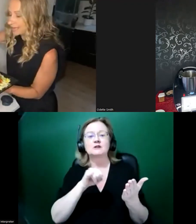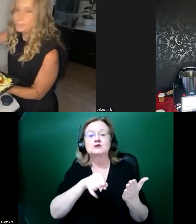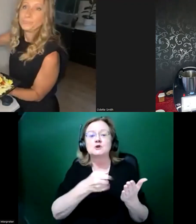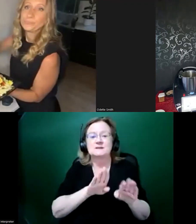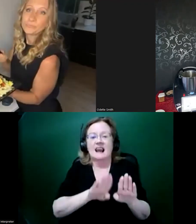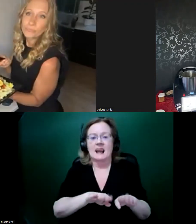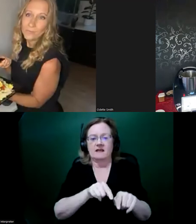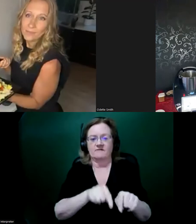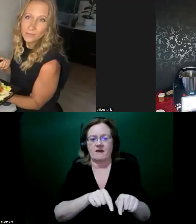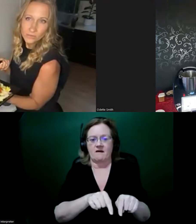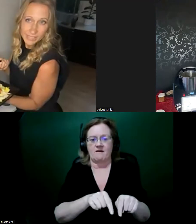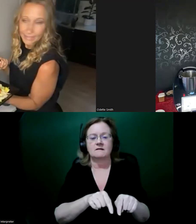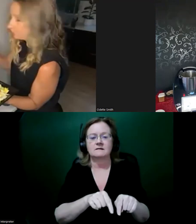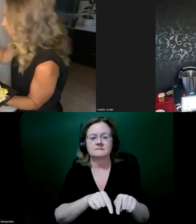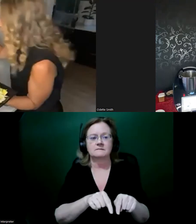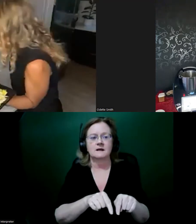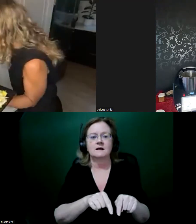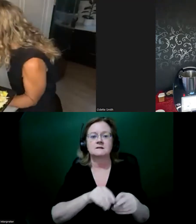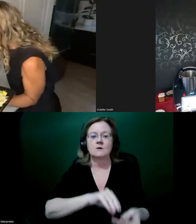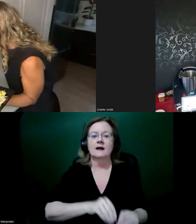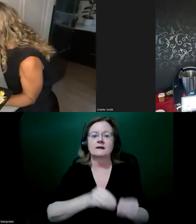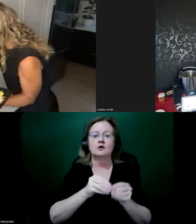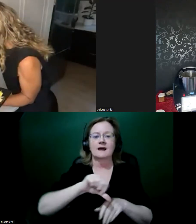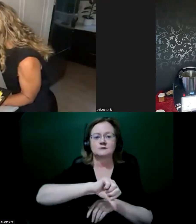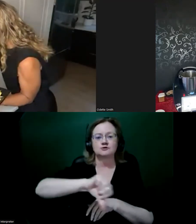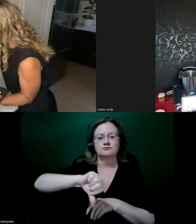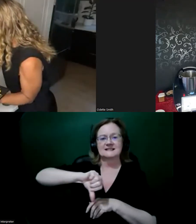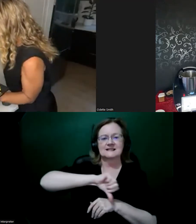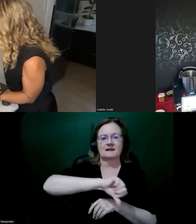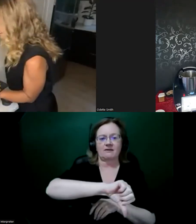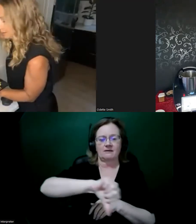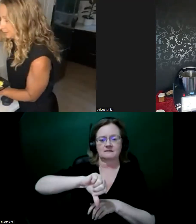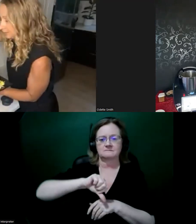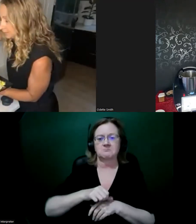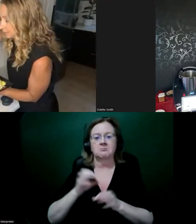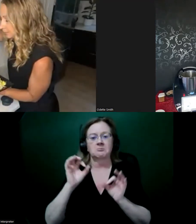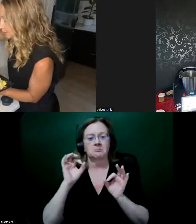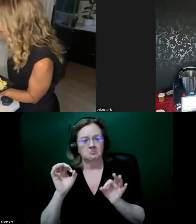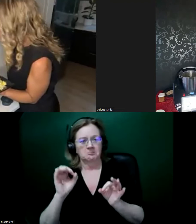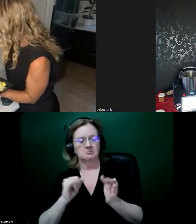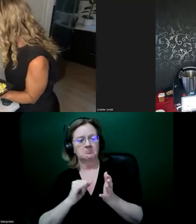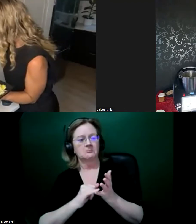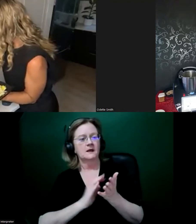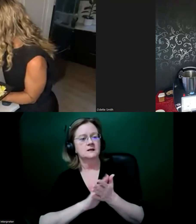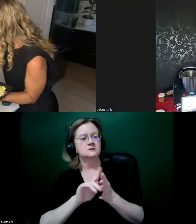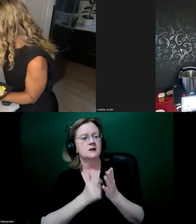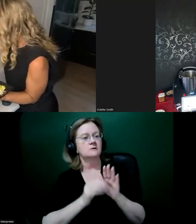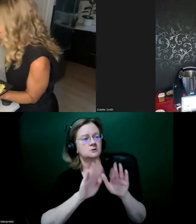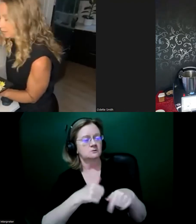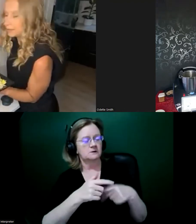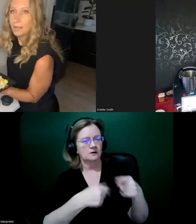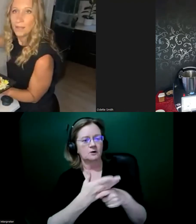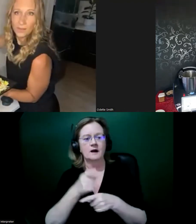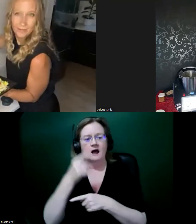a dressing. Oh, fantastic. So while you do that, Sharon, I think Odette's going to do a little last bit